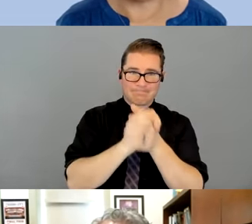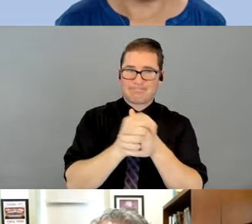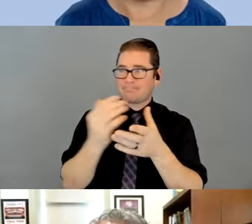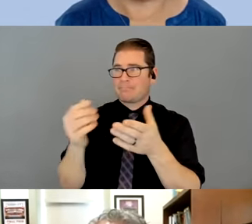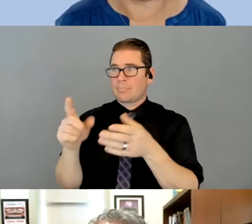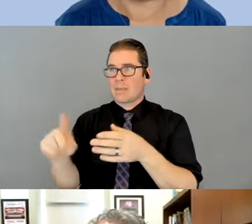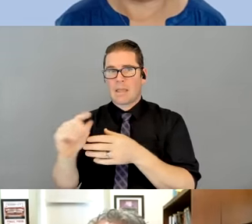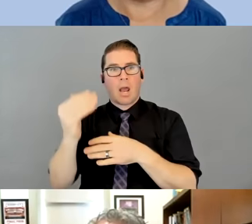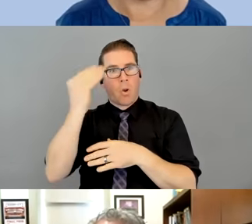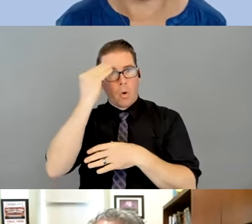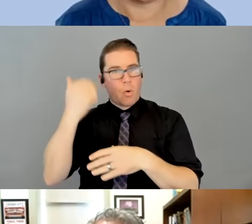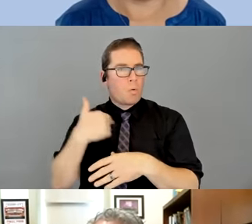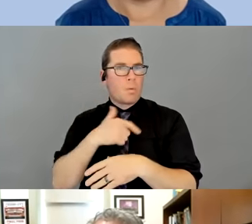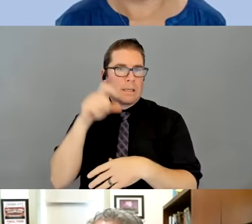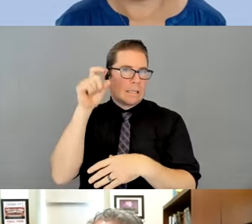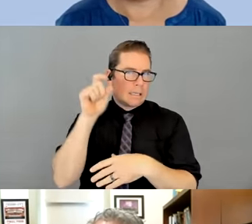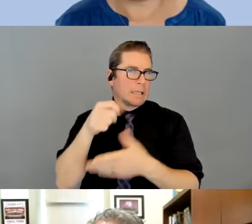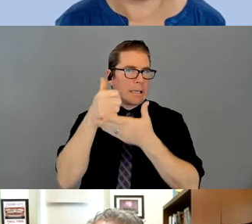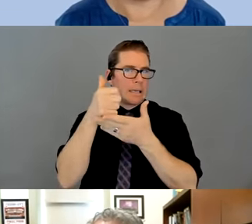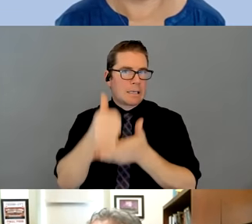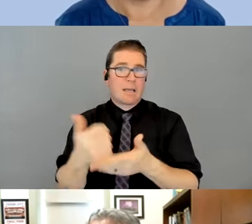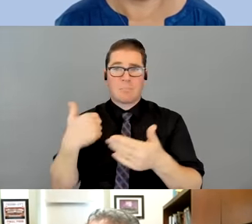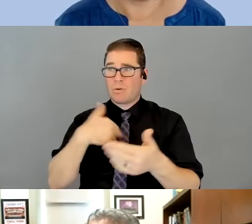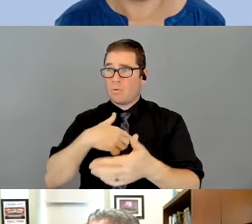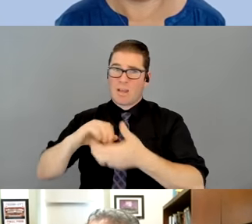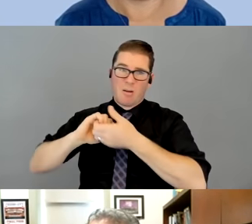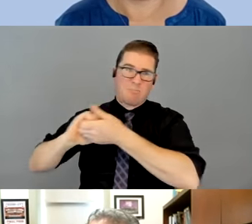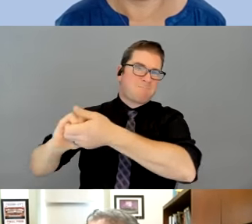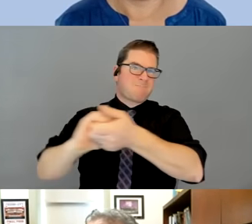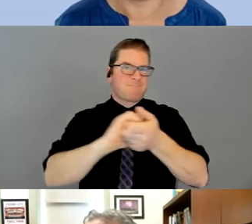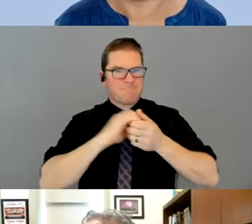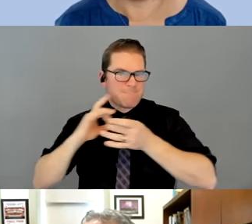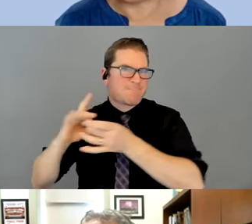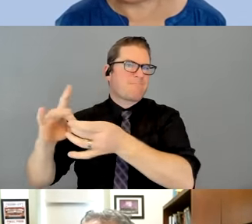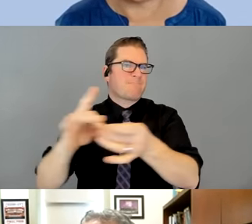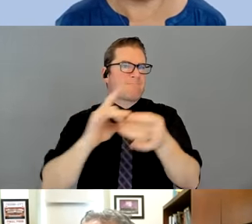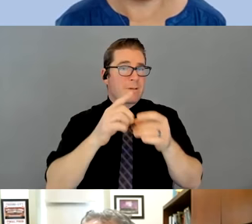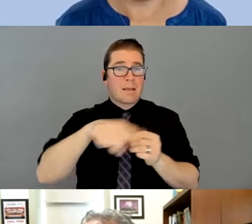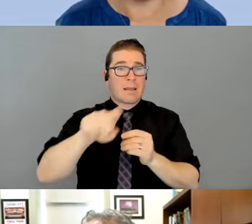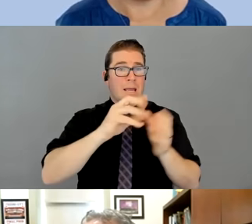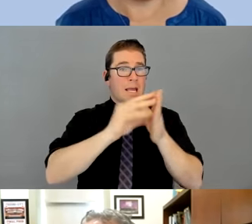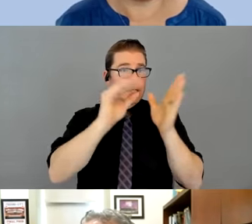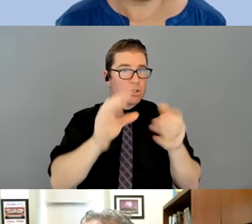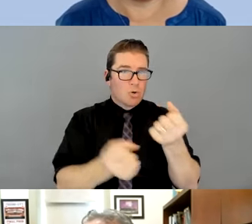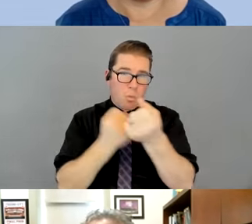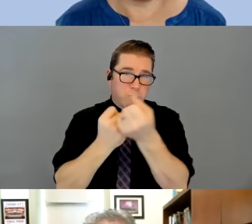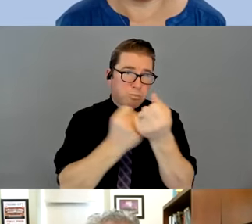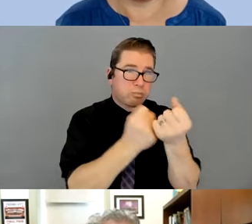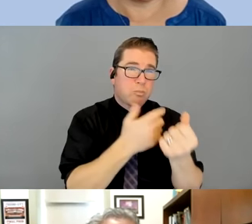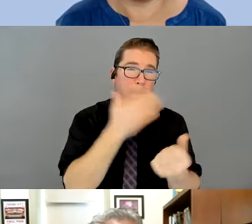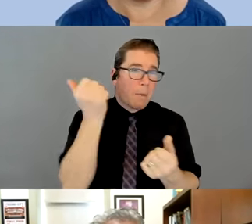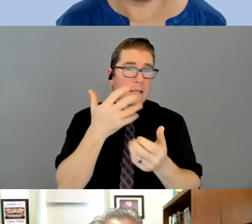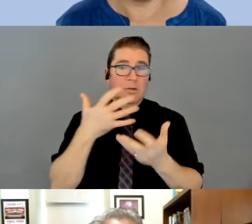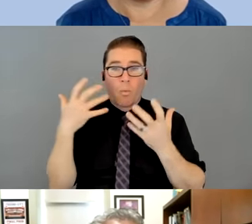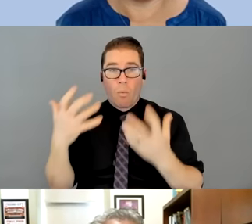anyway, we're all in this together and we just want the best for our students, but we can't serve our students unless you guys are healthy. So